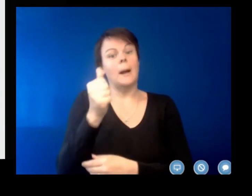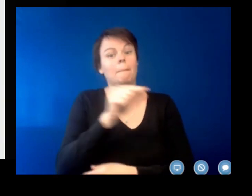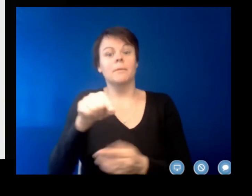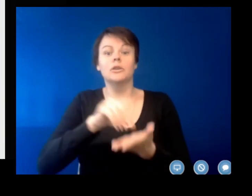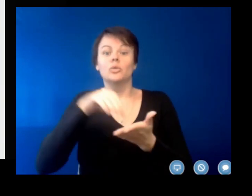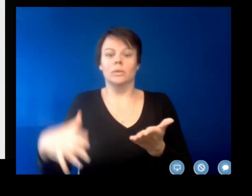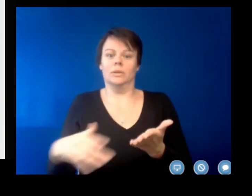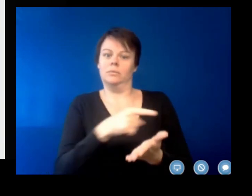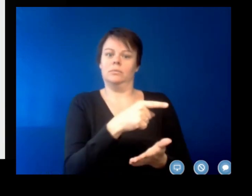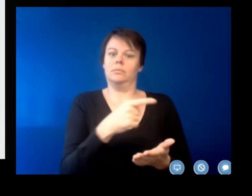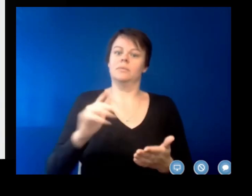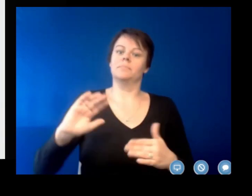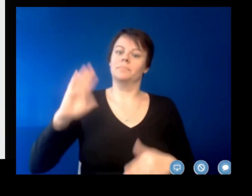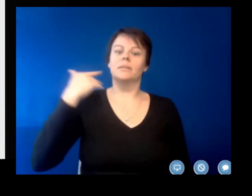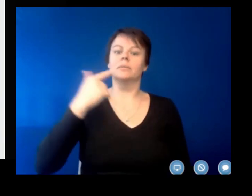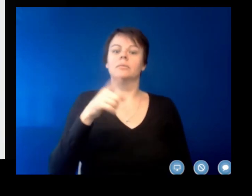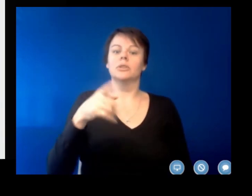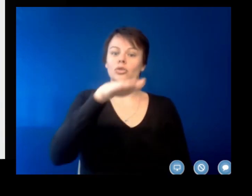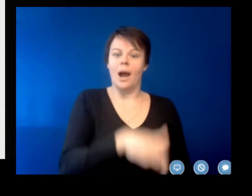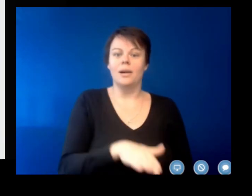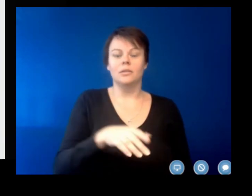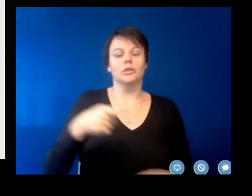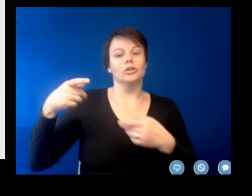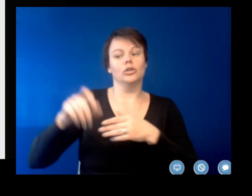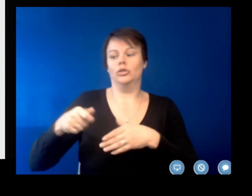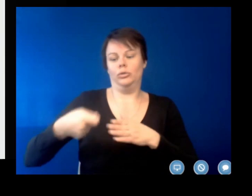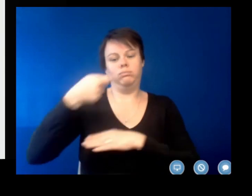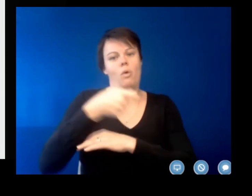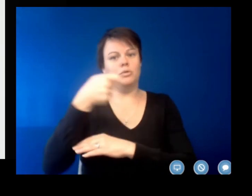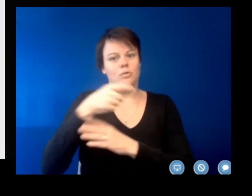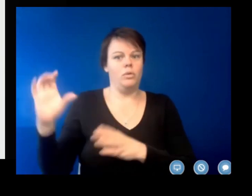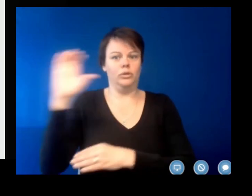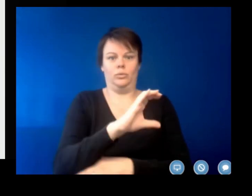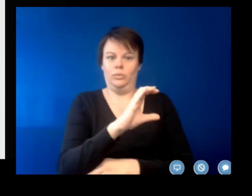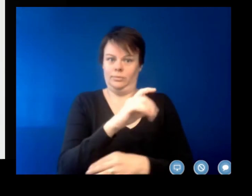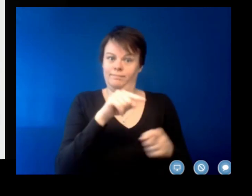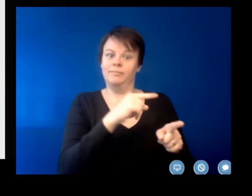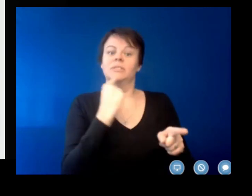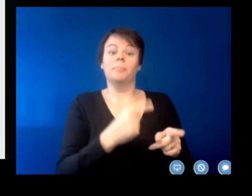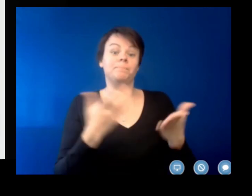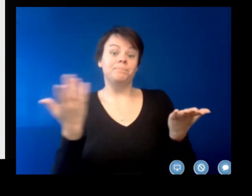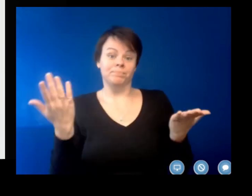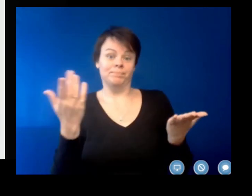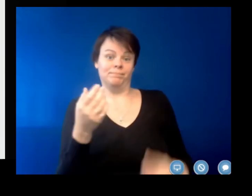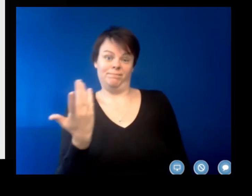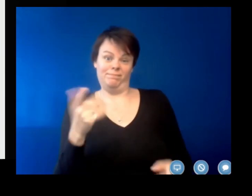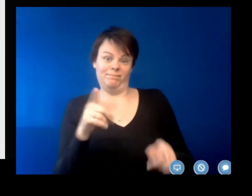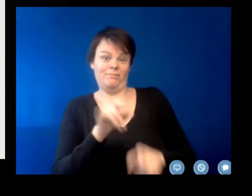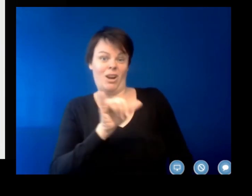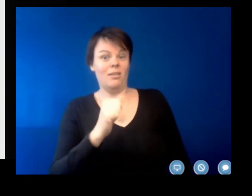students talk about the difference of food, the difference of living, the difference of climate, the difference